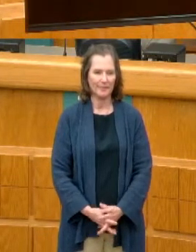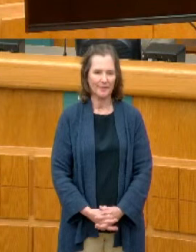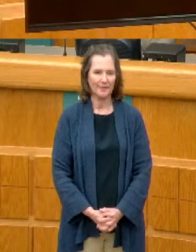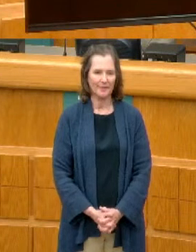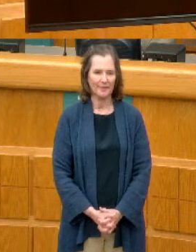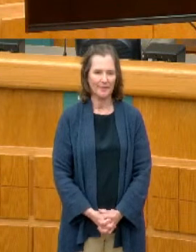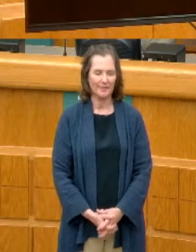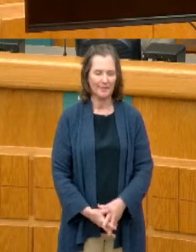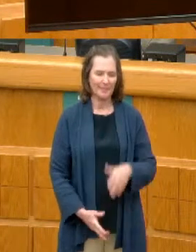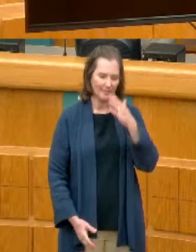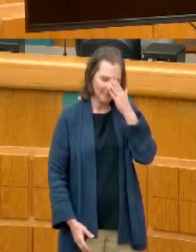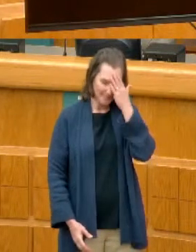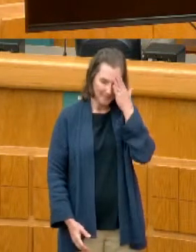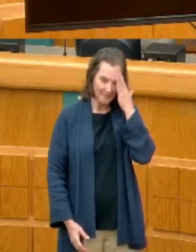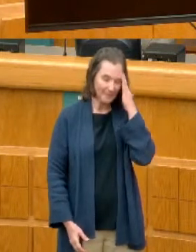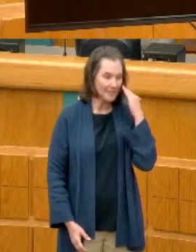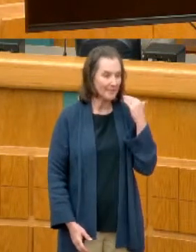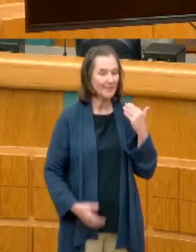gratuita.